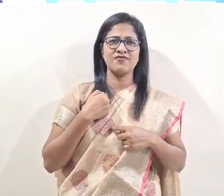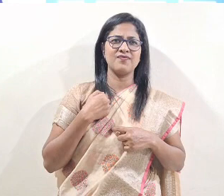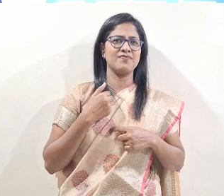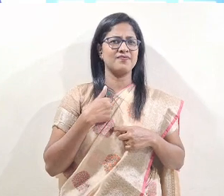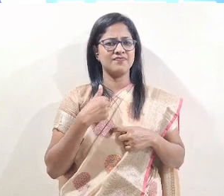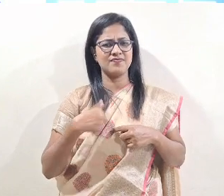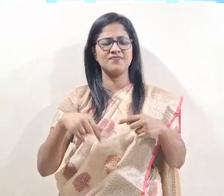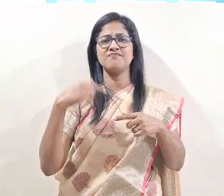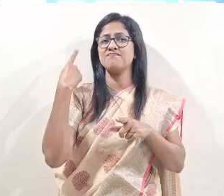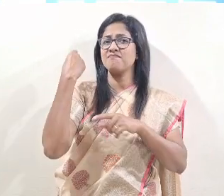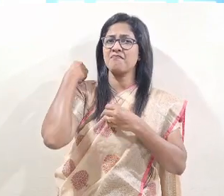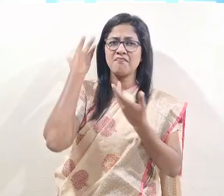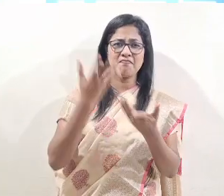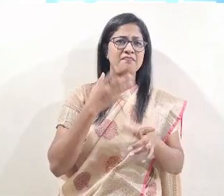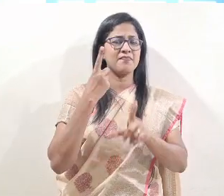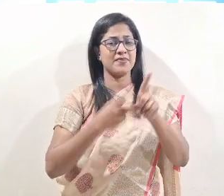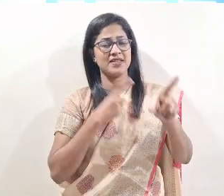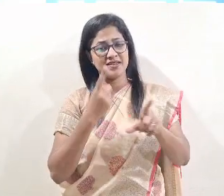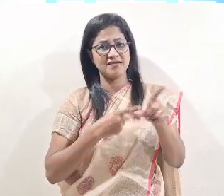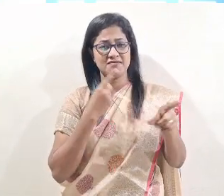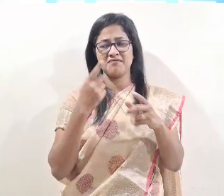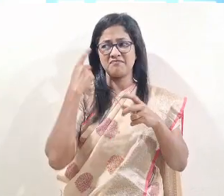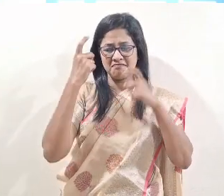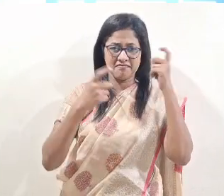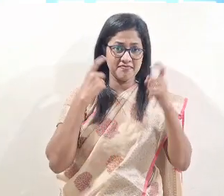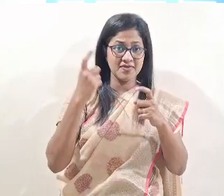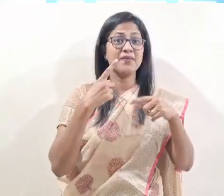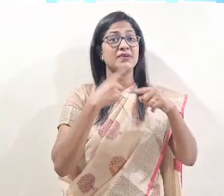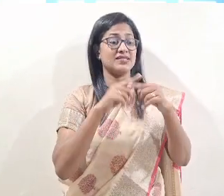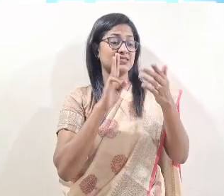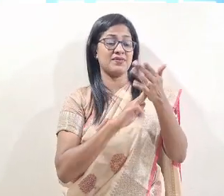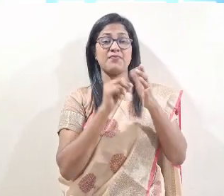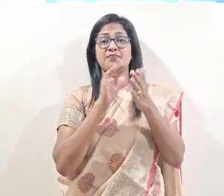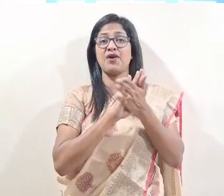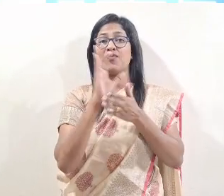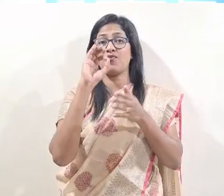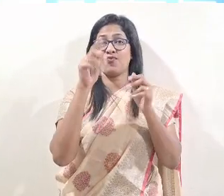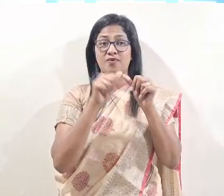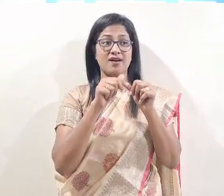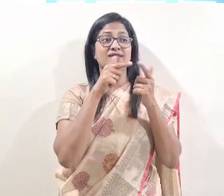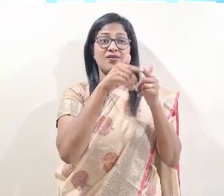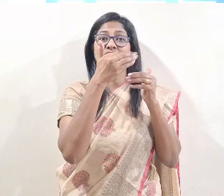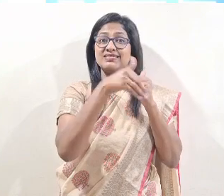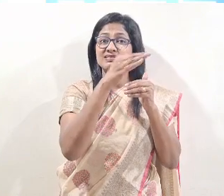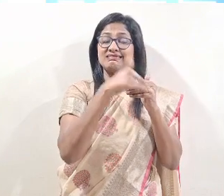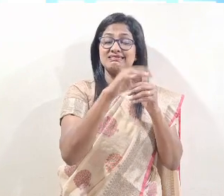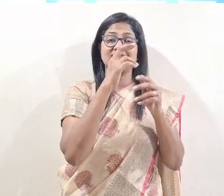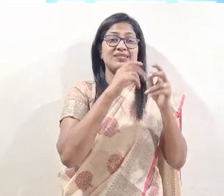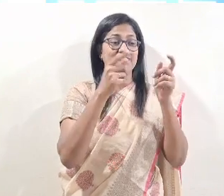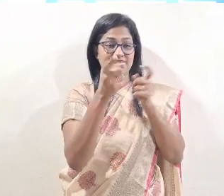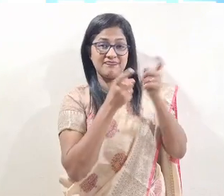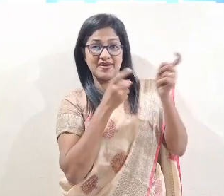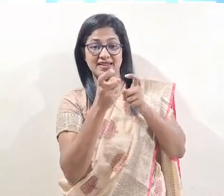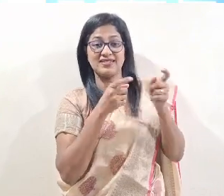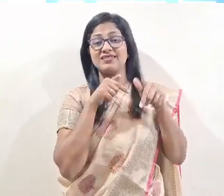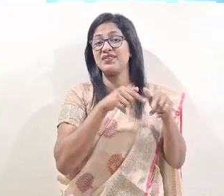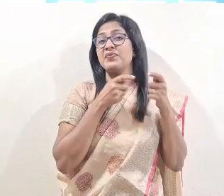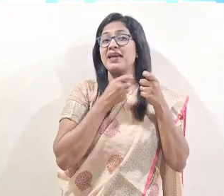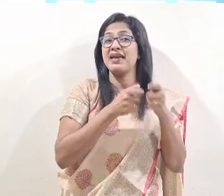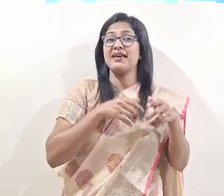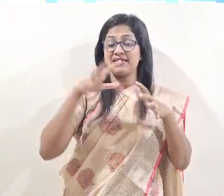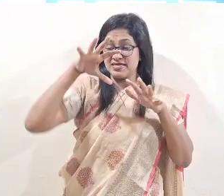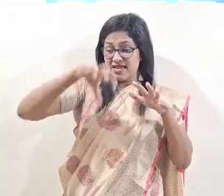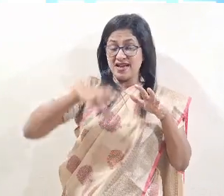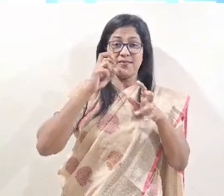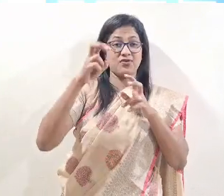with for many years, and Mahua is still, I guess, dealing with it, because there is a lot of station cost which goes in